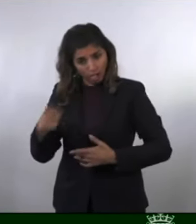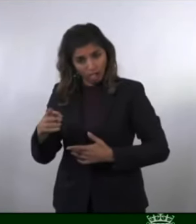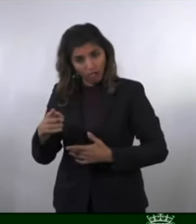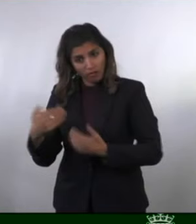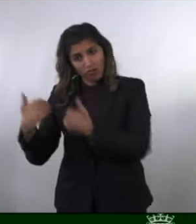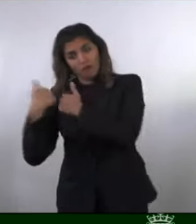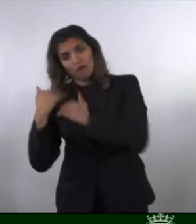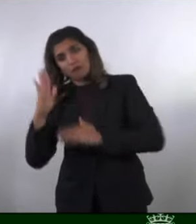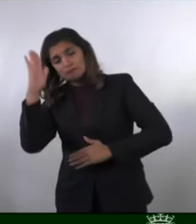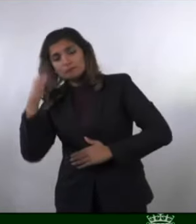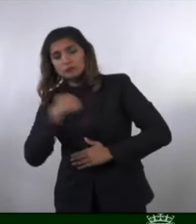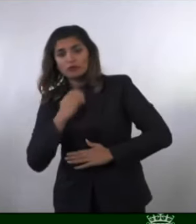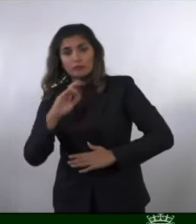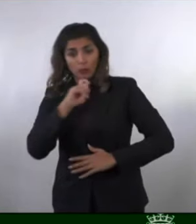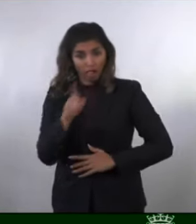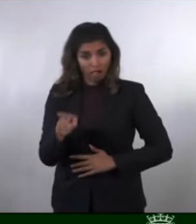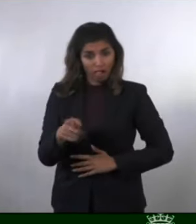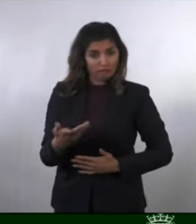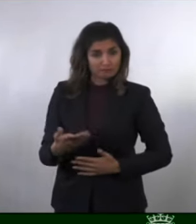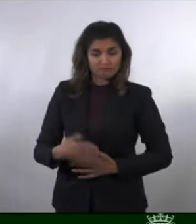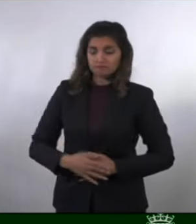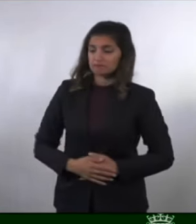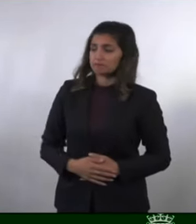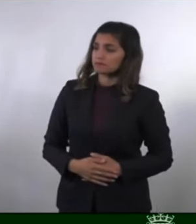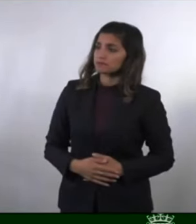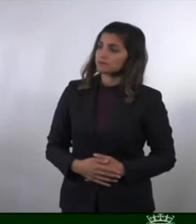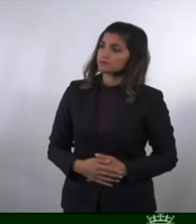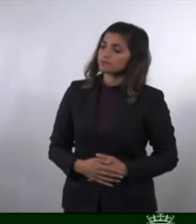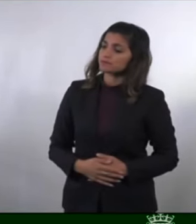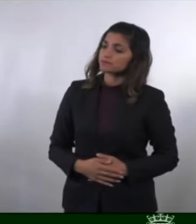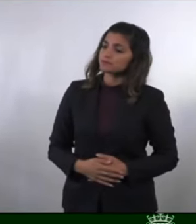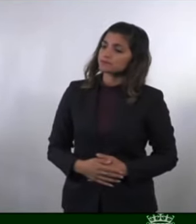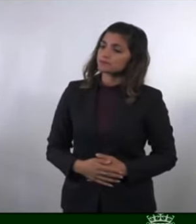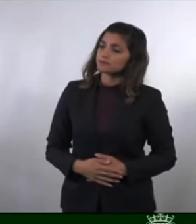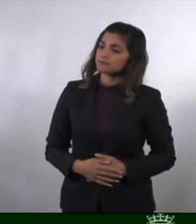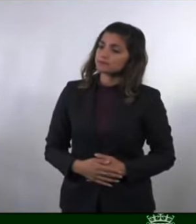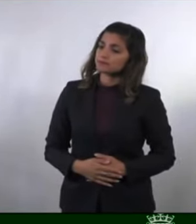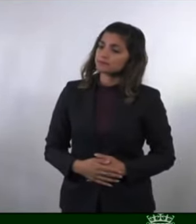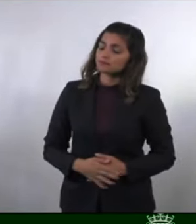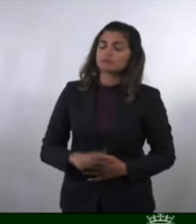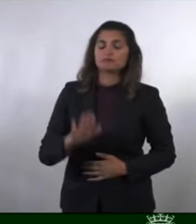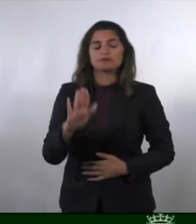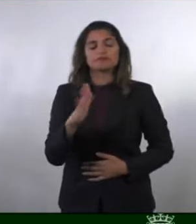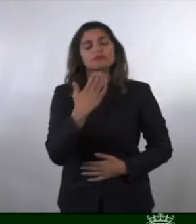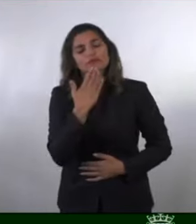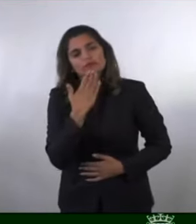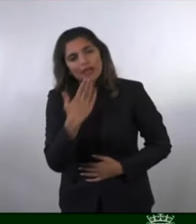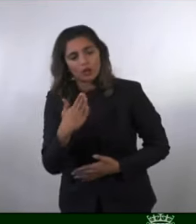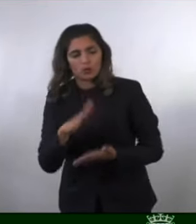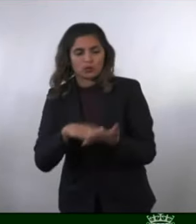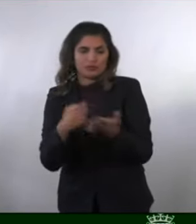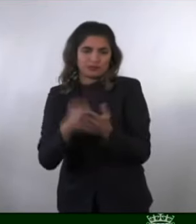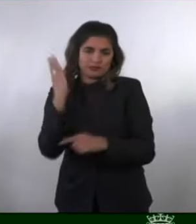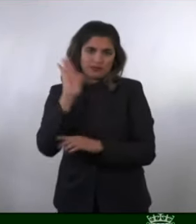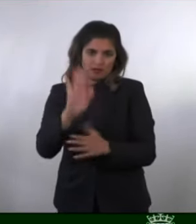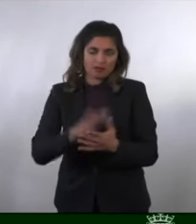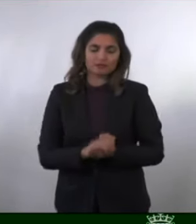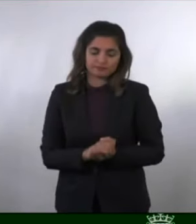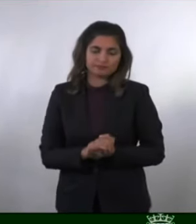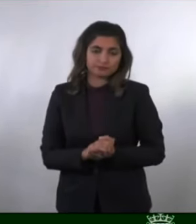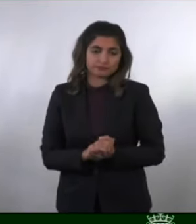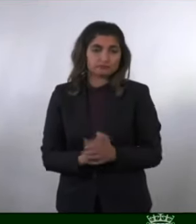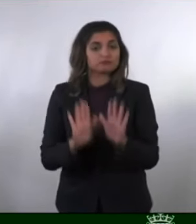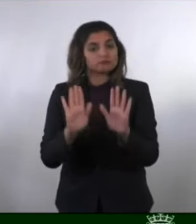Thank you very much, Mr. Speaker. I suppose the good news is that I can break to the honourable gentleman is